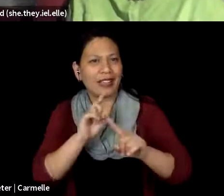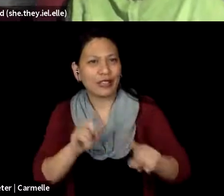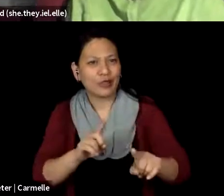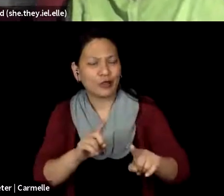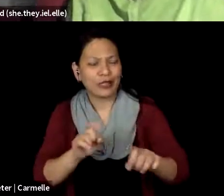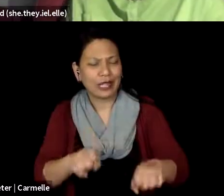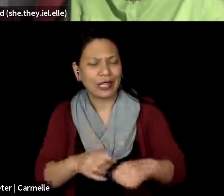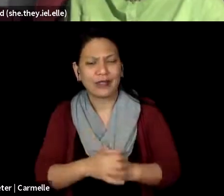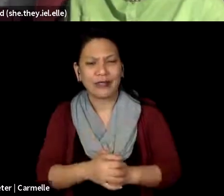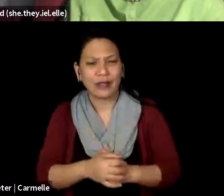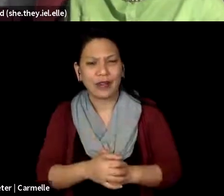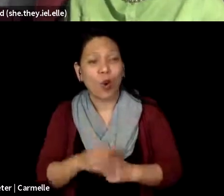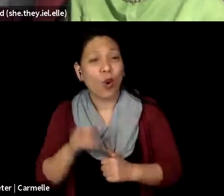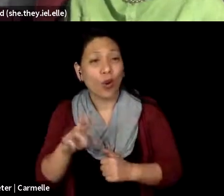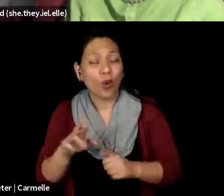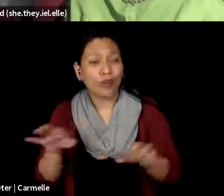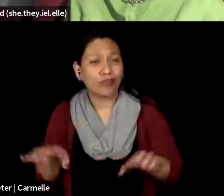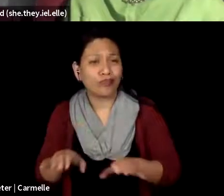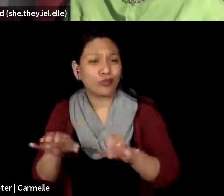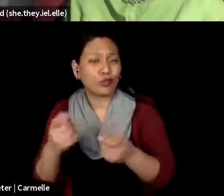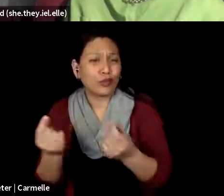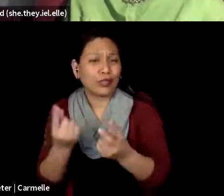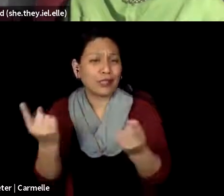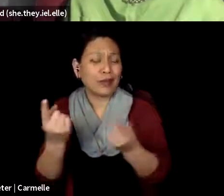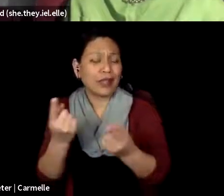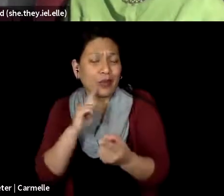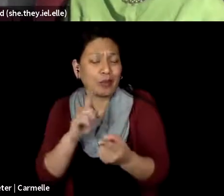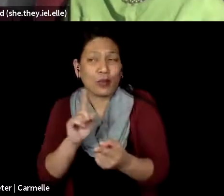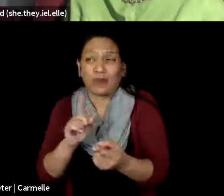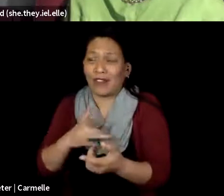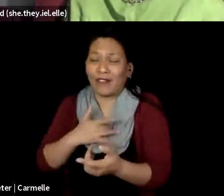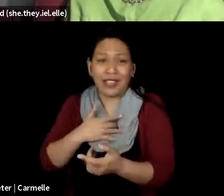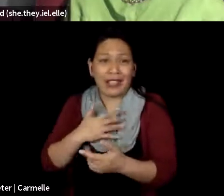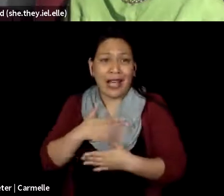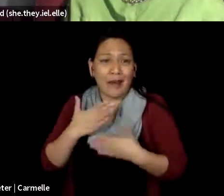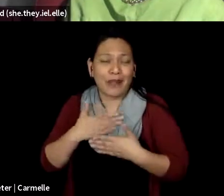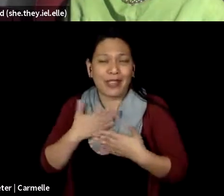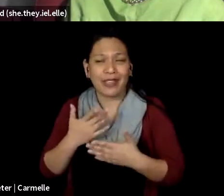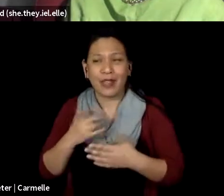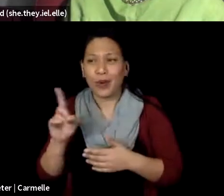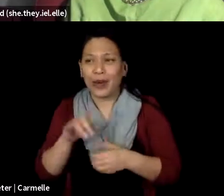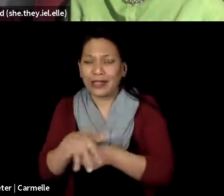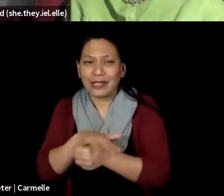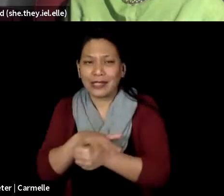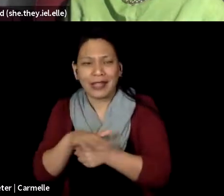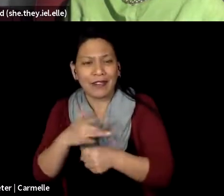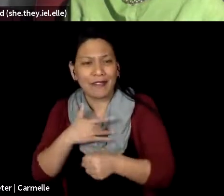or doing the things that bring you joy. Where are you most comfortable? How are you most comfortable?